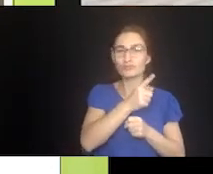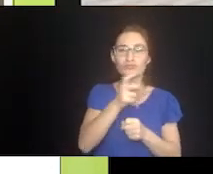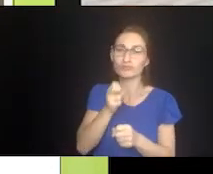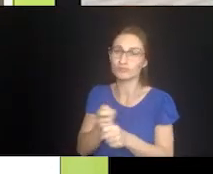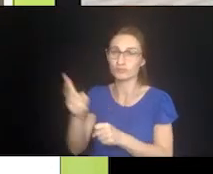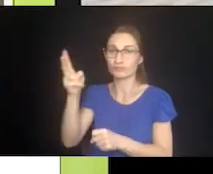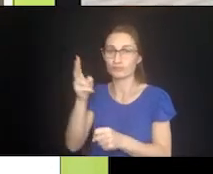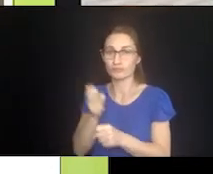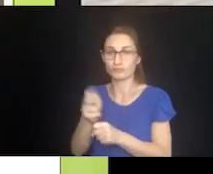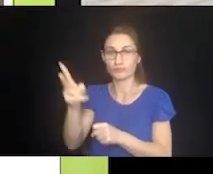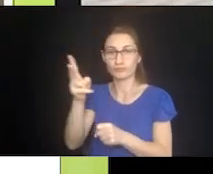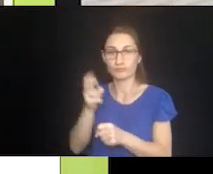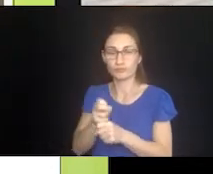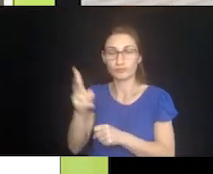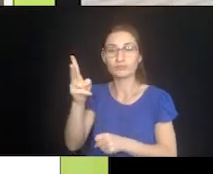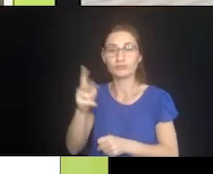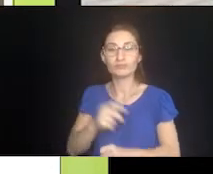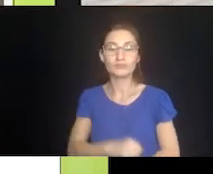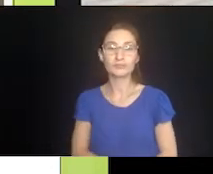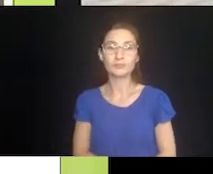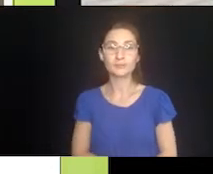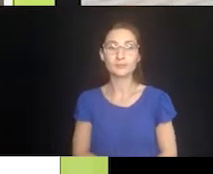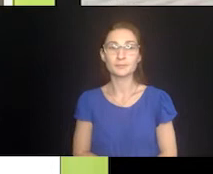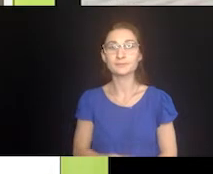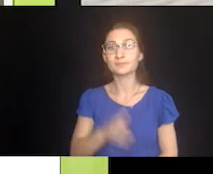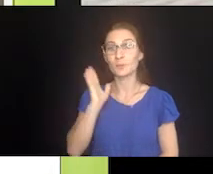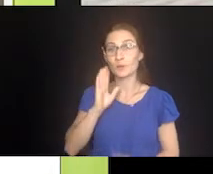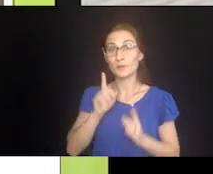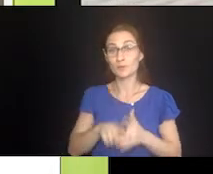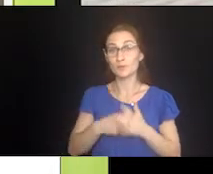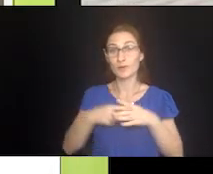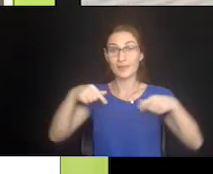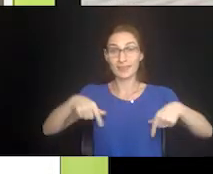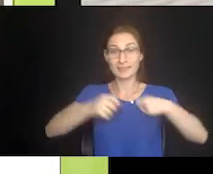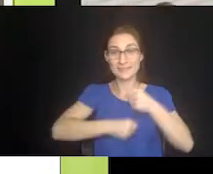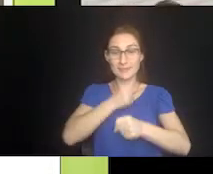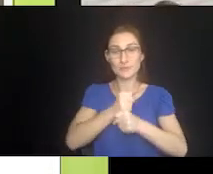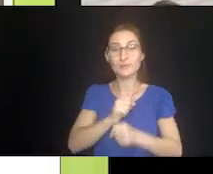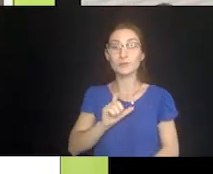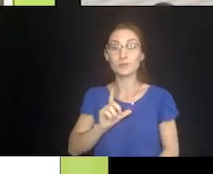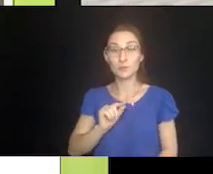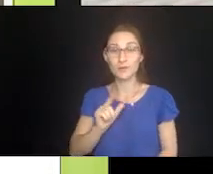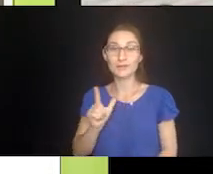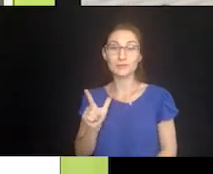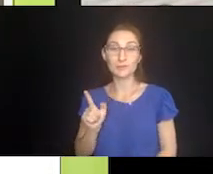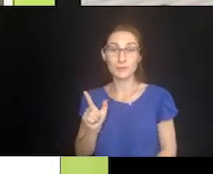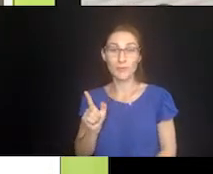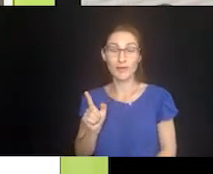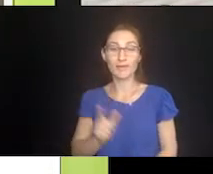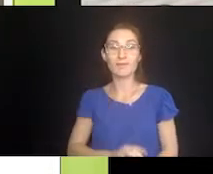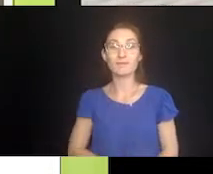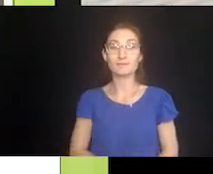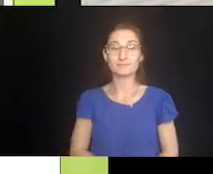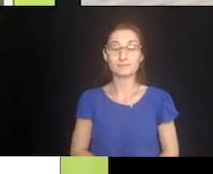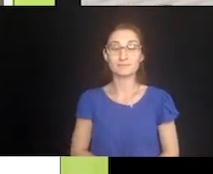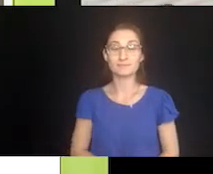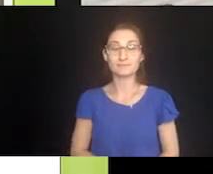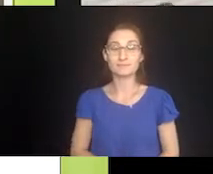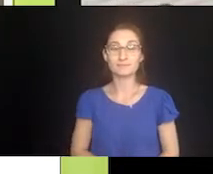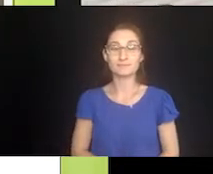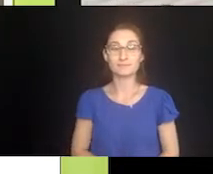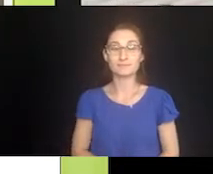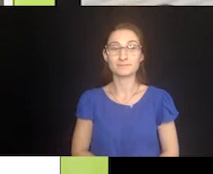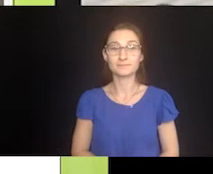it to biannual or every 2 years. We're starting that this year, 2021.